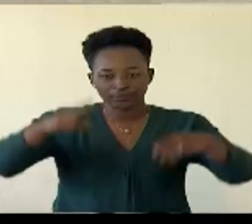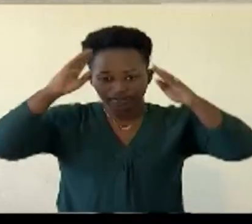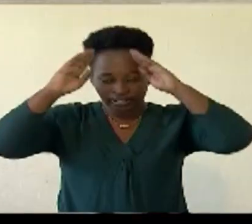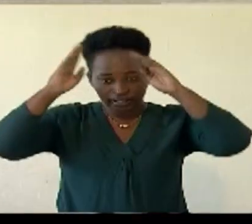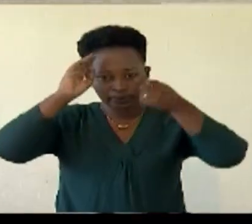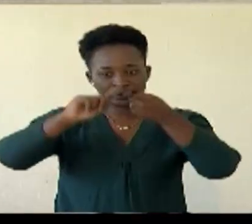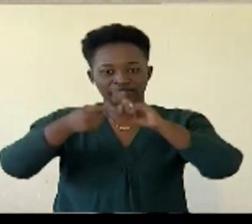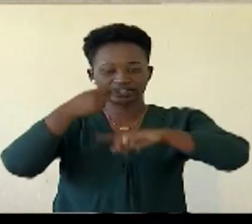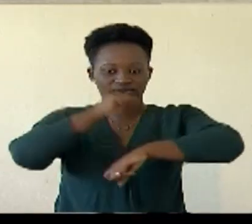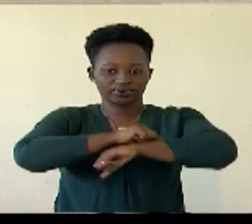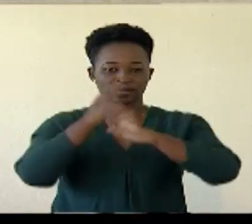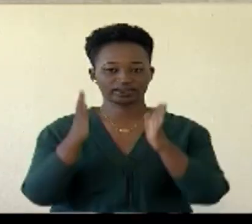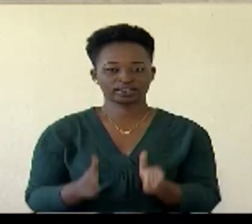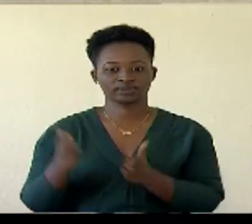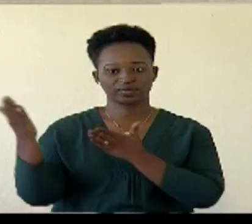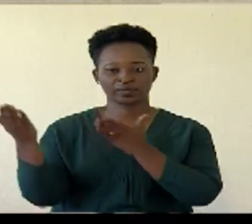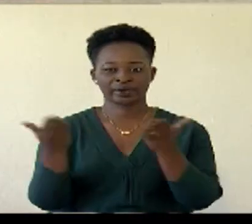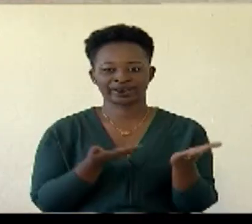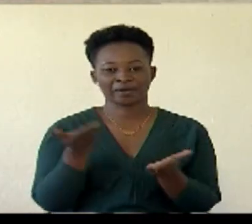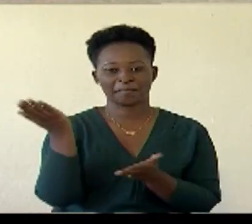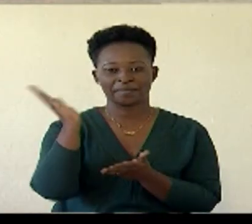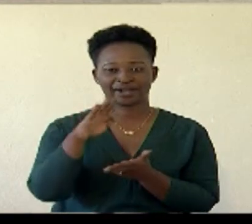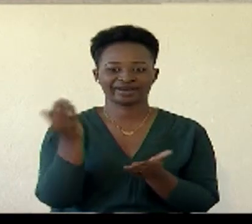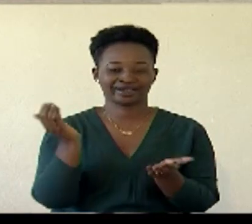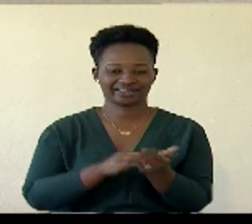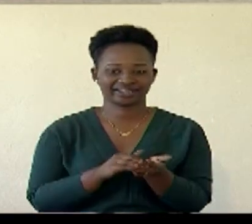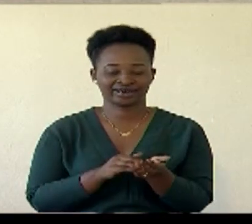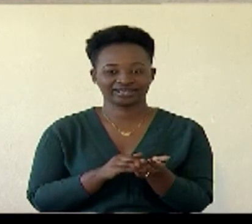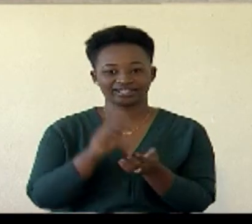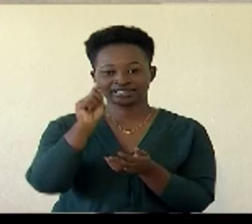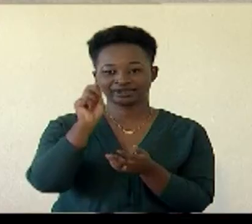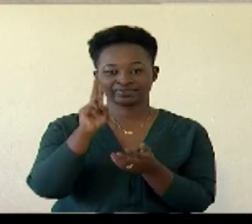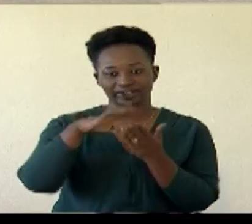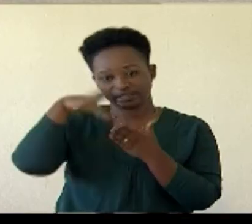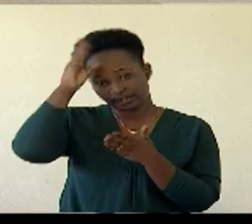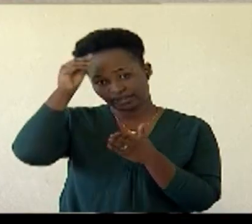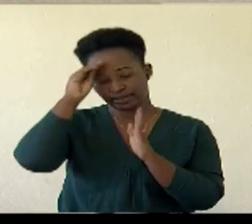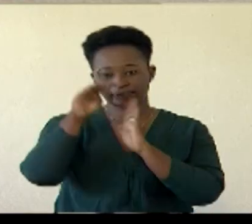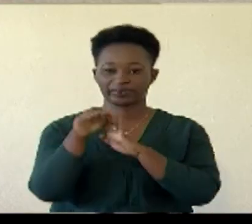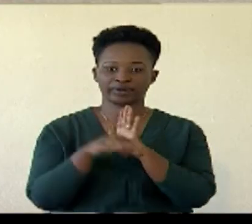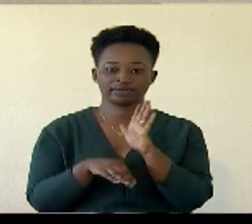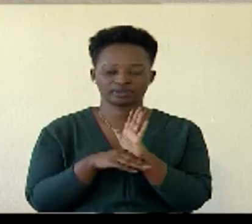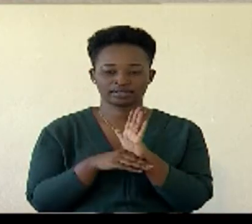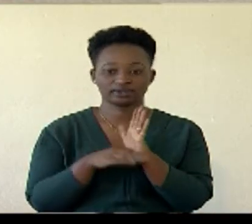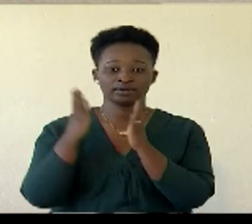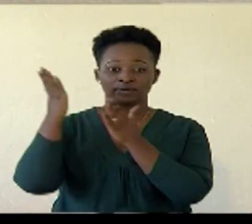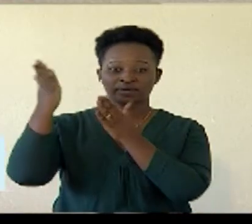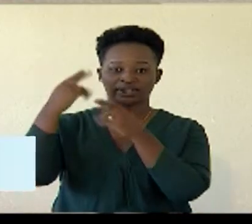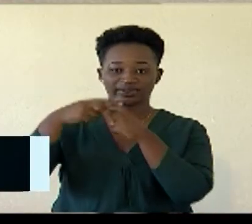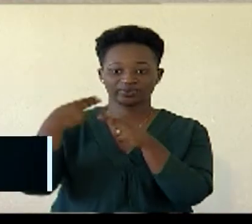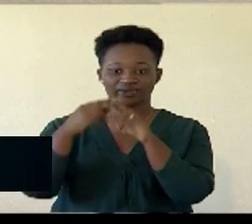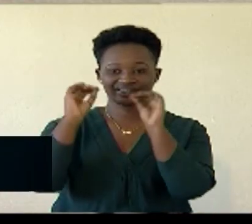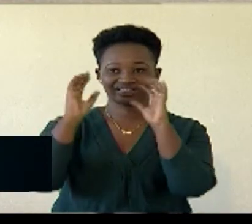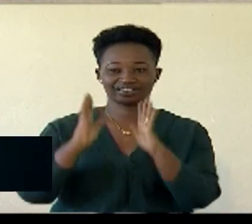Hello, dear students. Welcome back once again to the TV learning programs. I'm teacher Patrick,